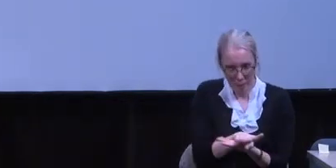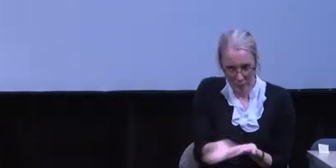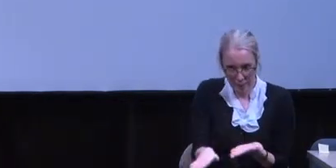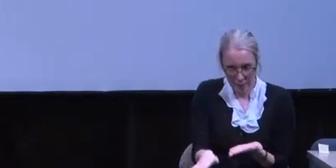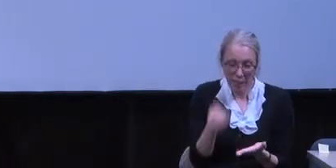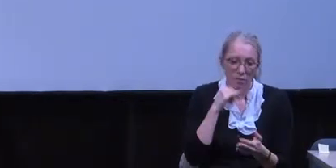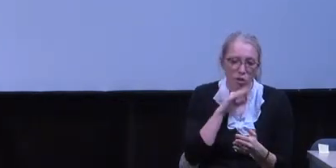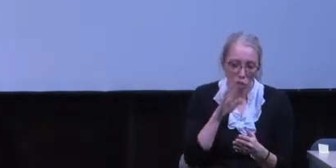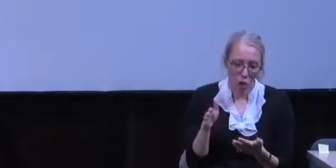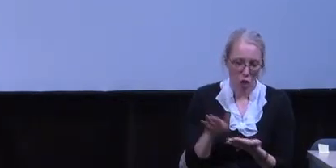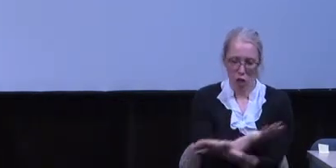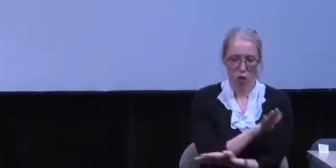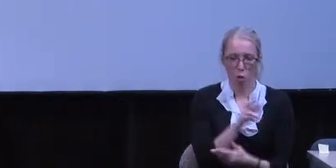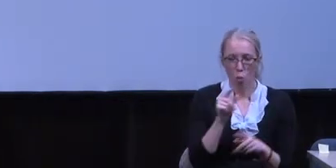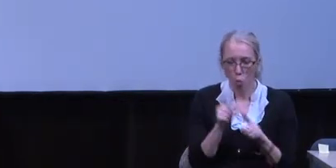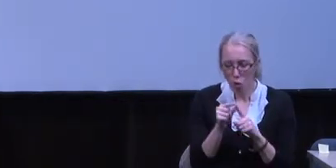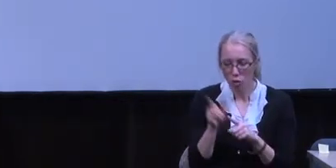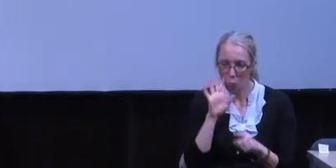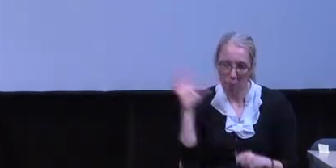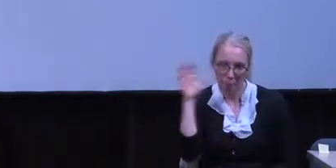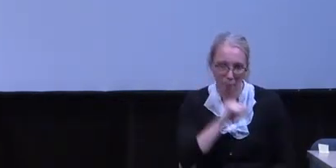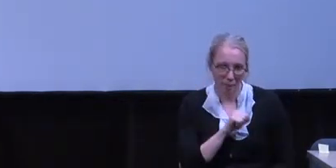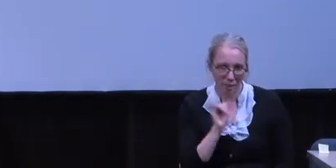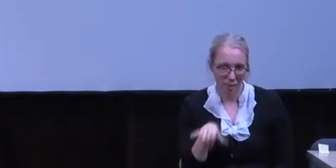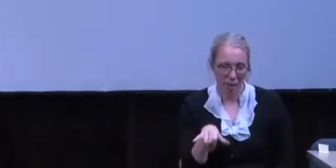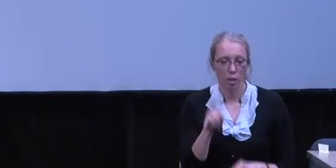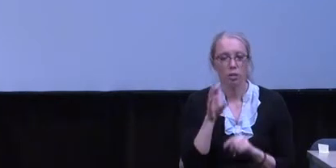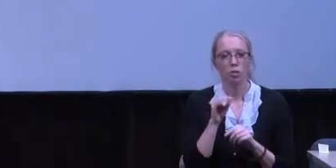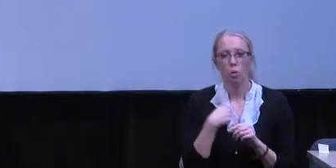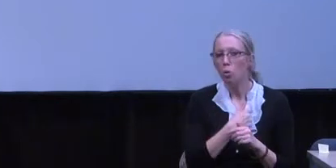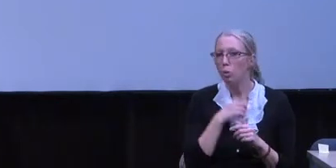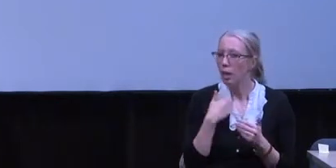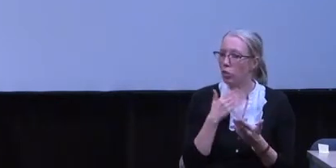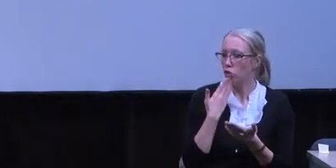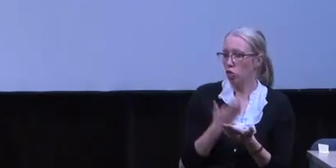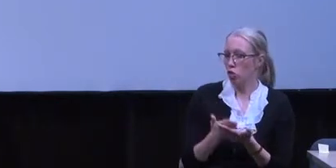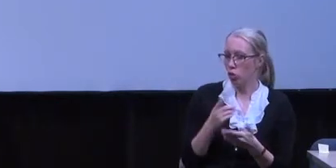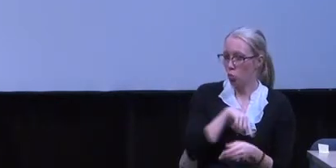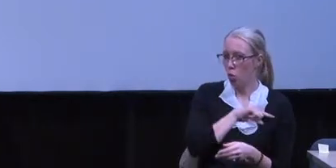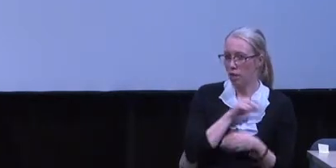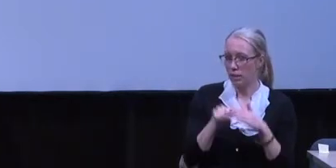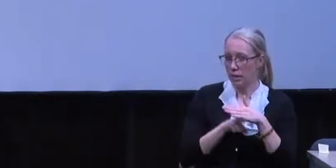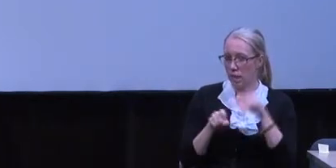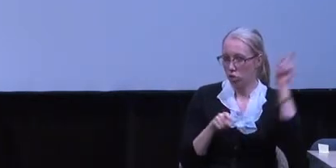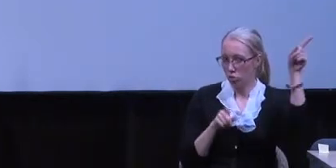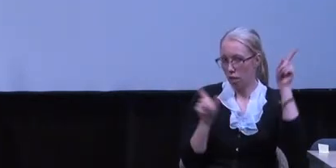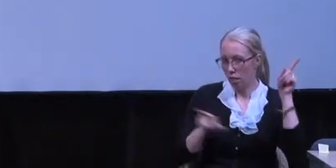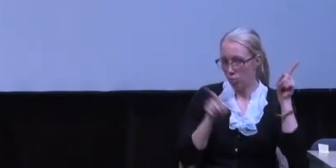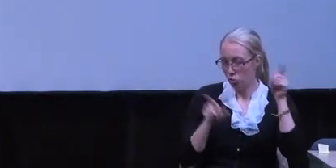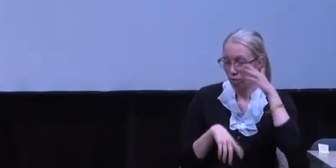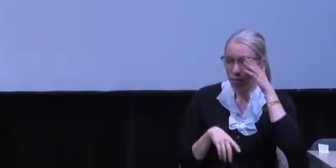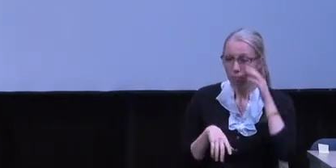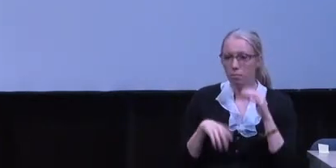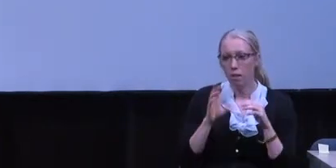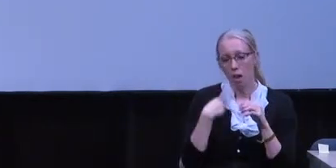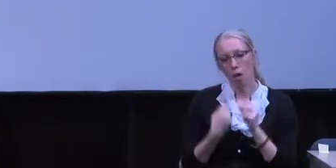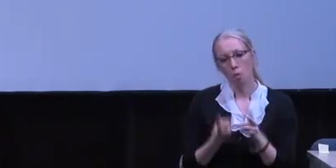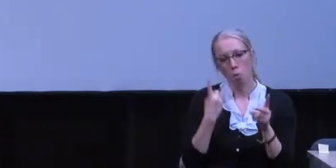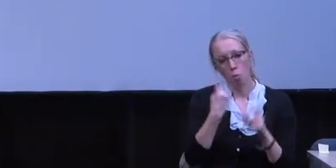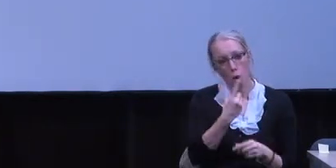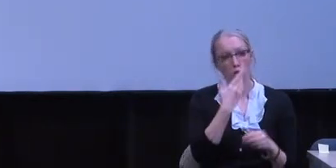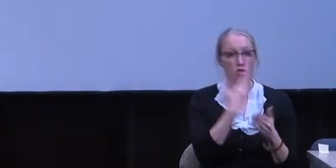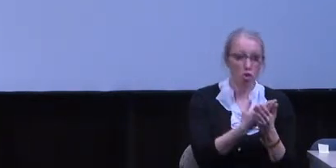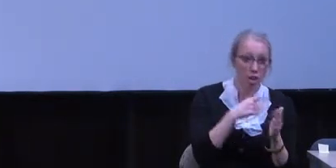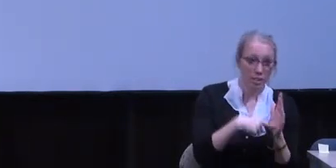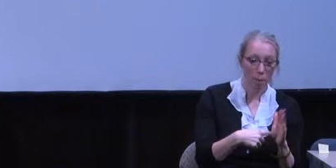scans. We do have really high definition scanners in the library. I also uploaded a good example, bad